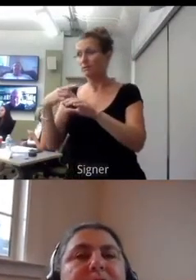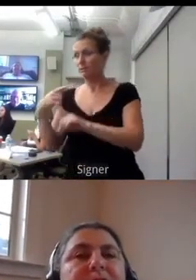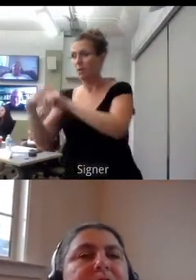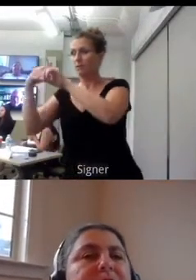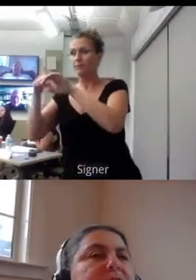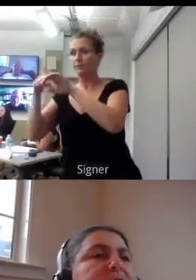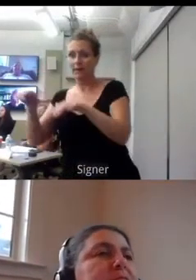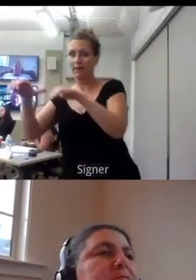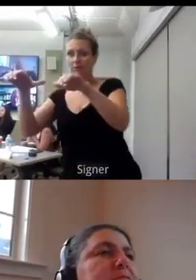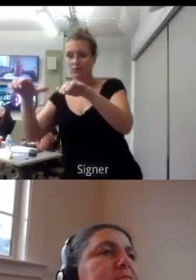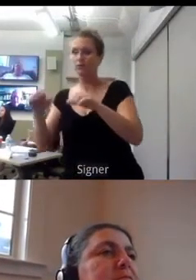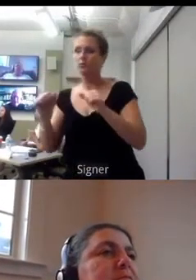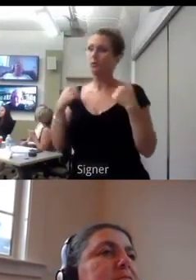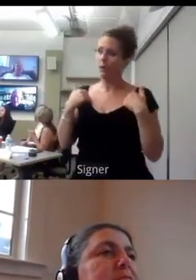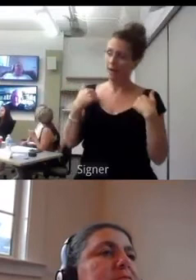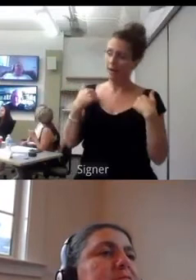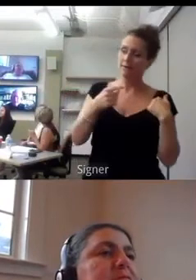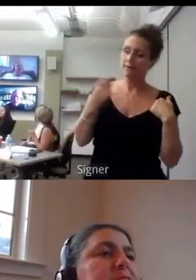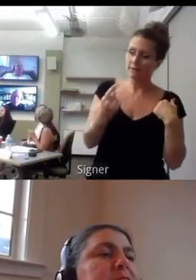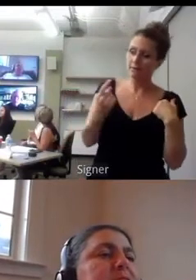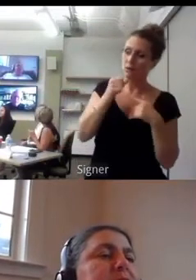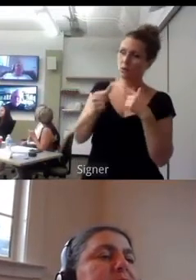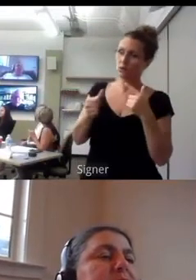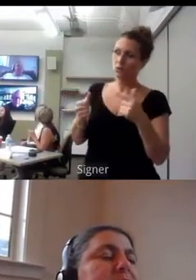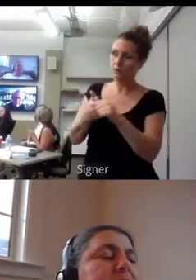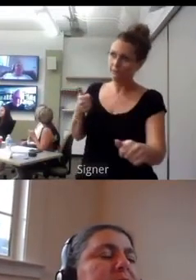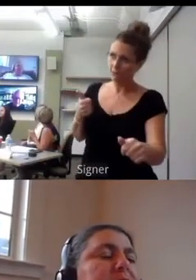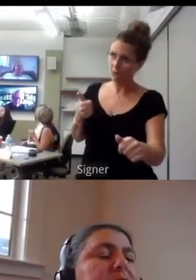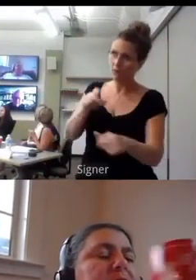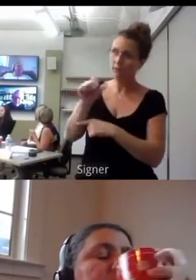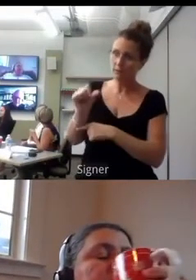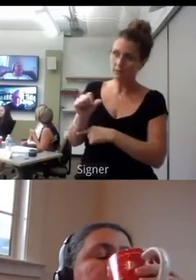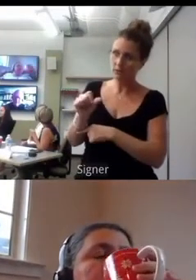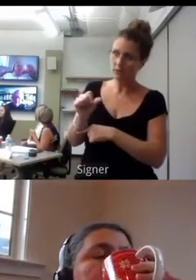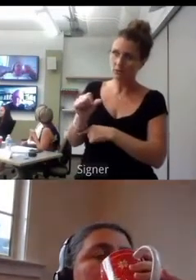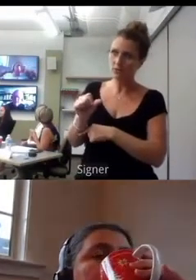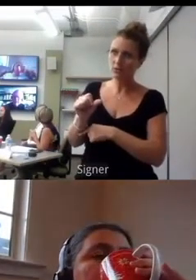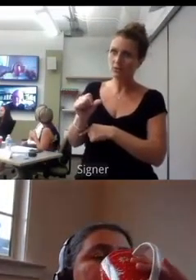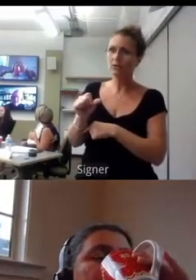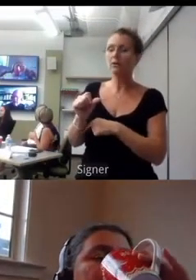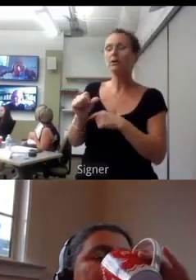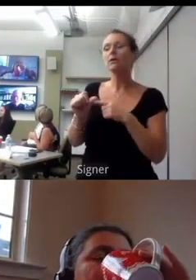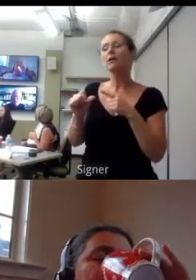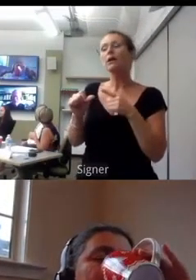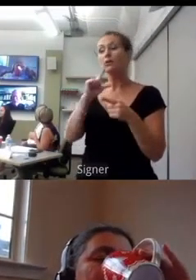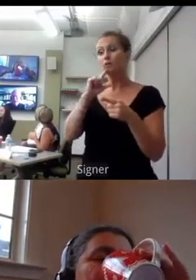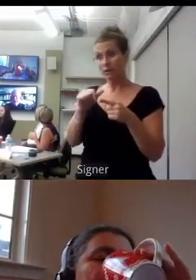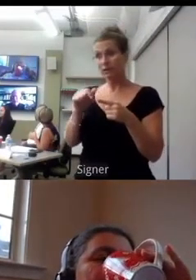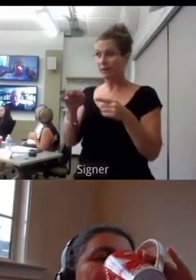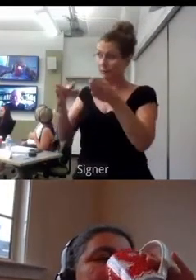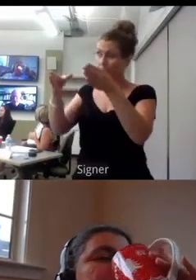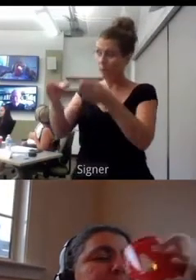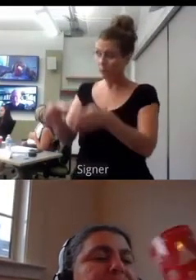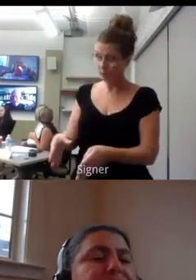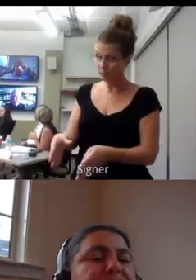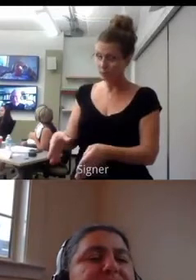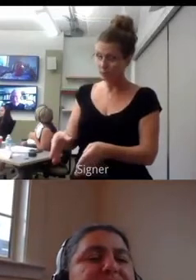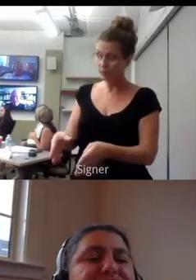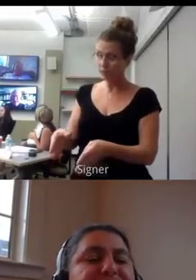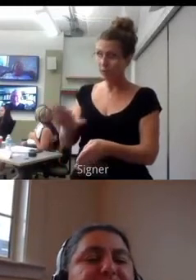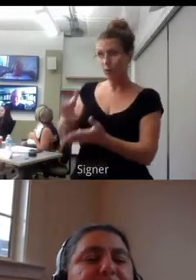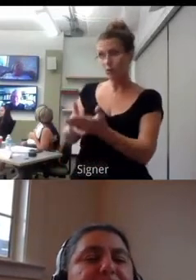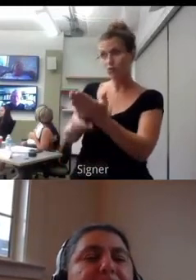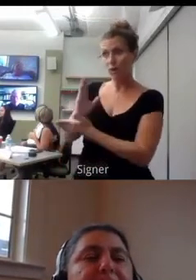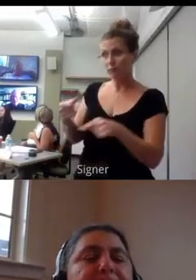place, which is compensatory in form. That is to say, a person, his rights have been violated, and you compensate